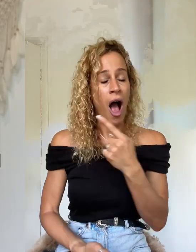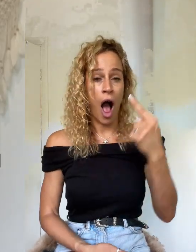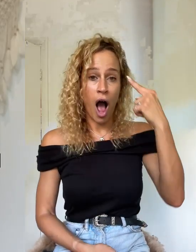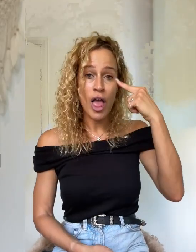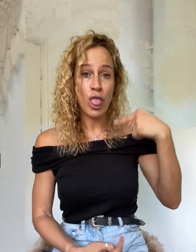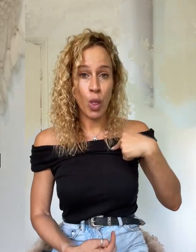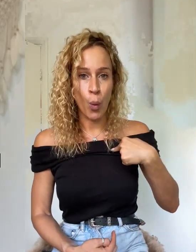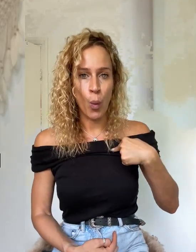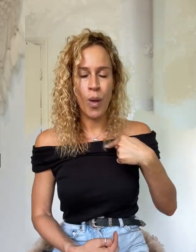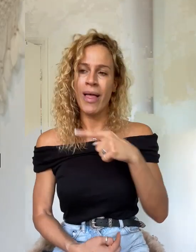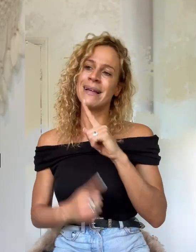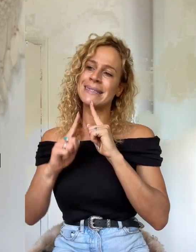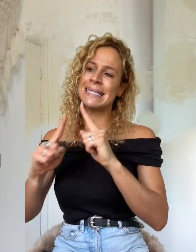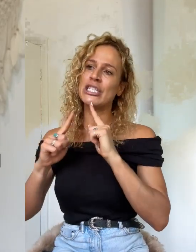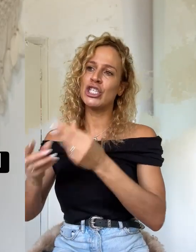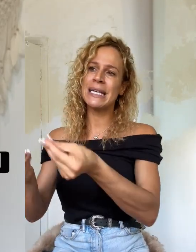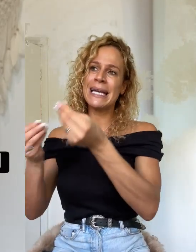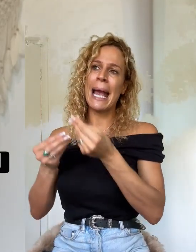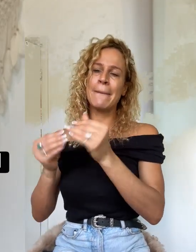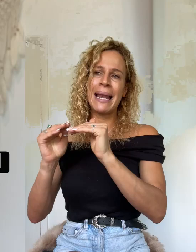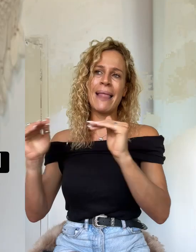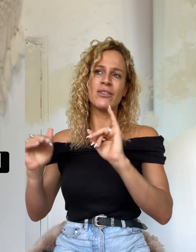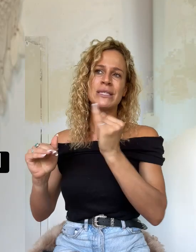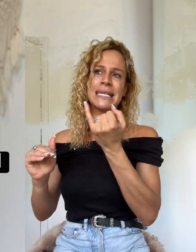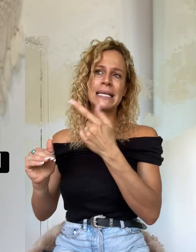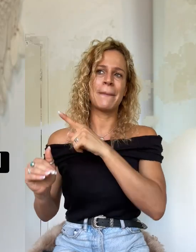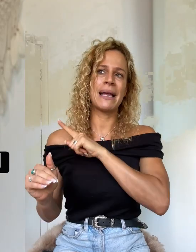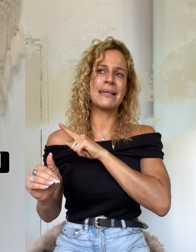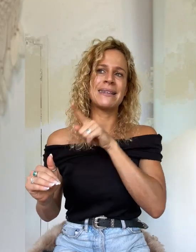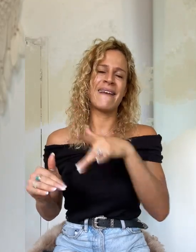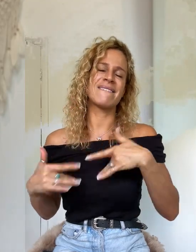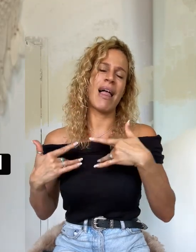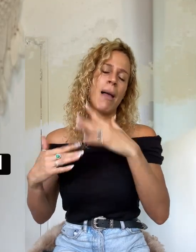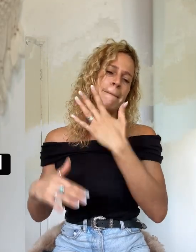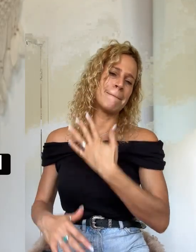was convinced that the teachers just felt sorry for me because I'd just given birth.